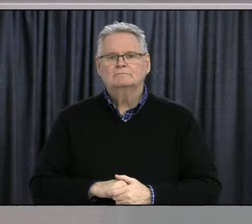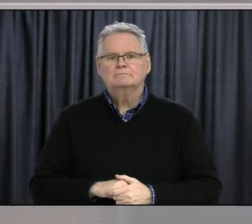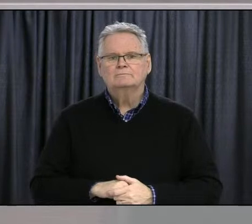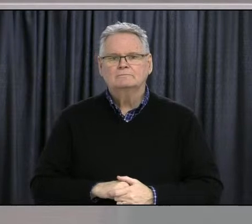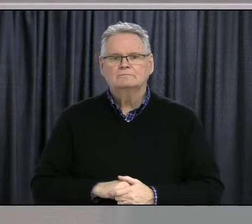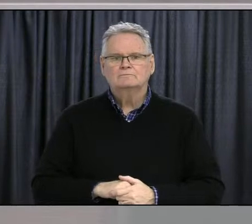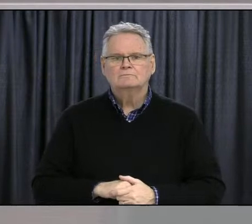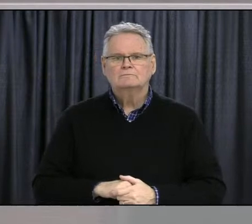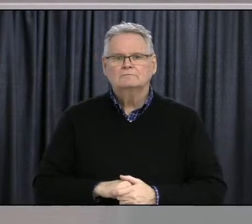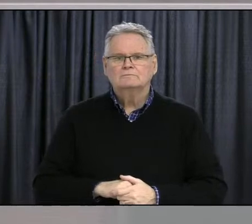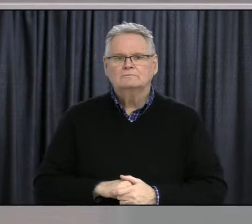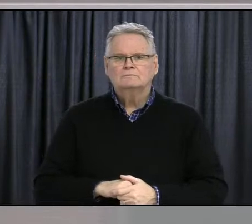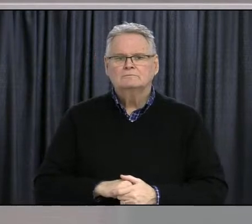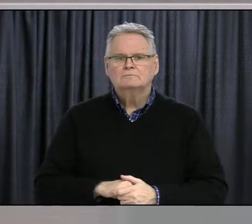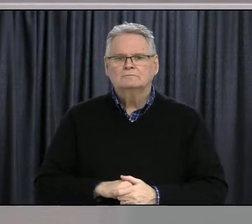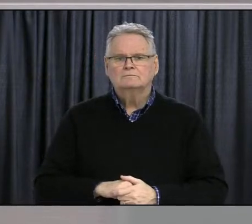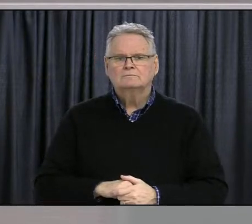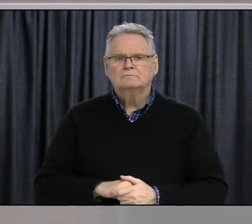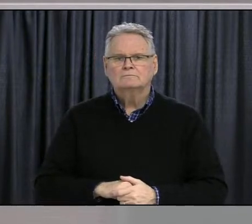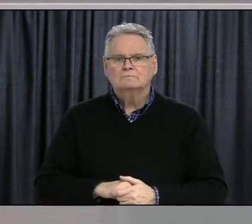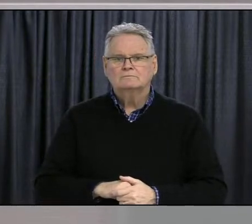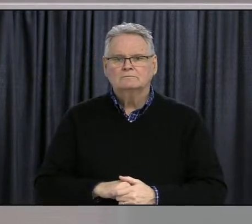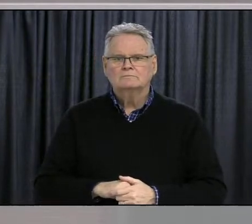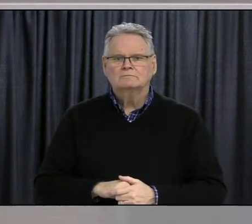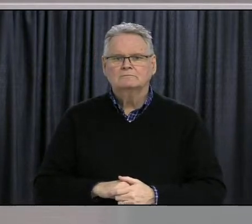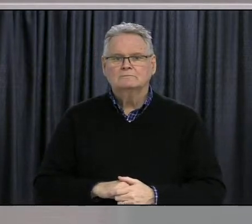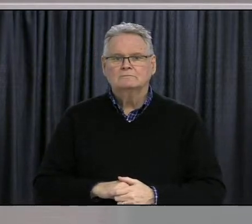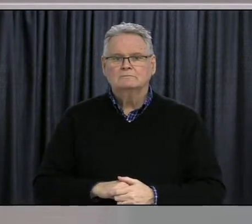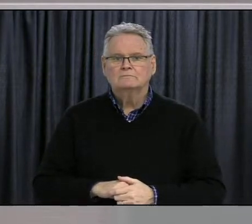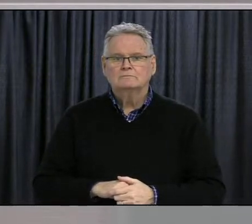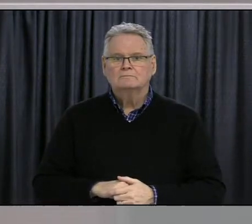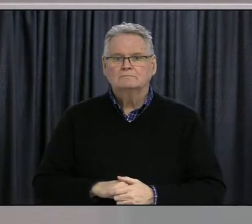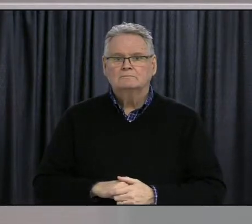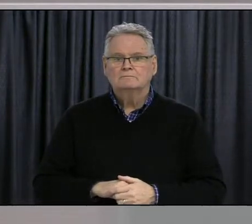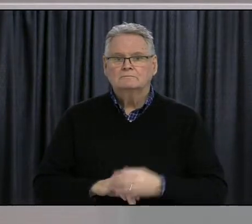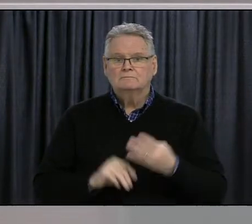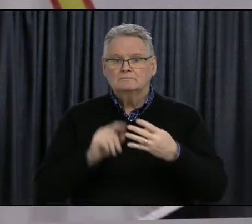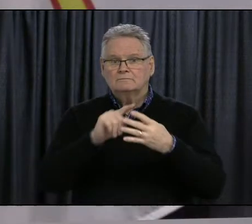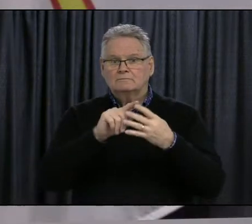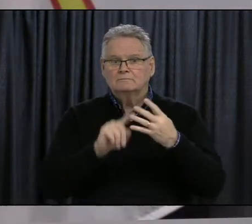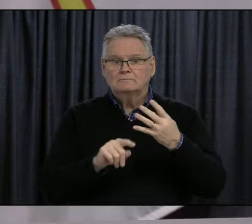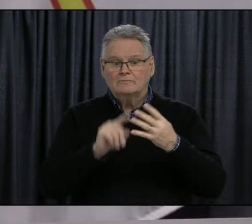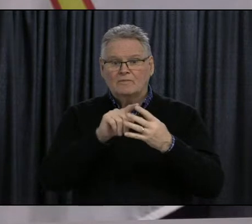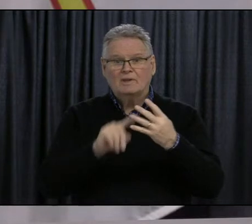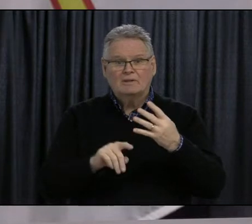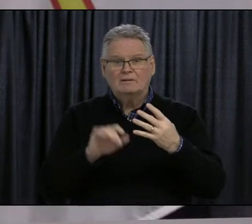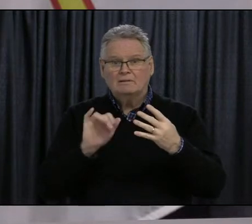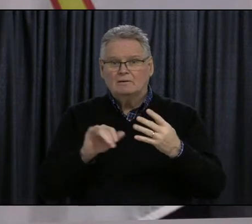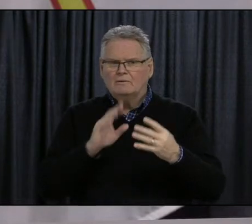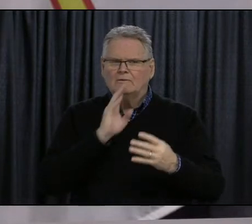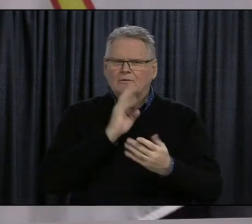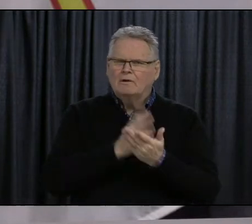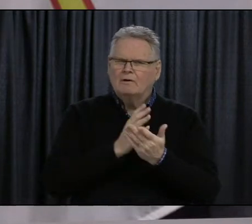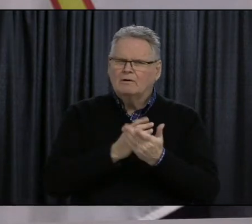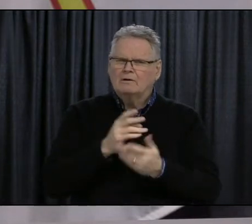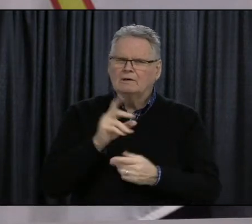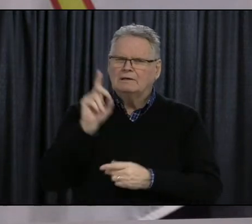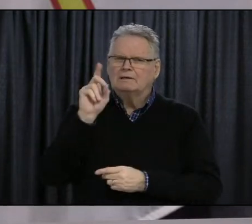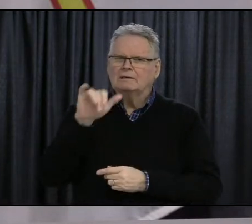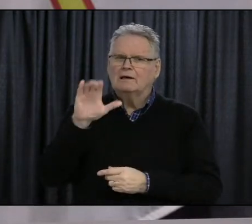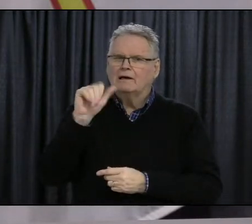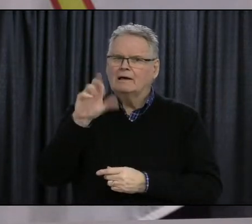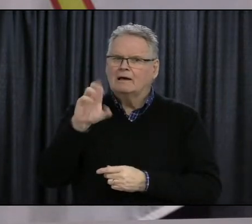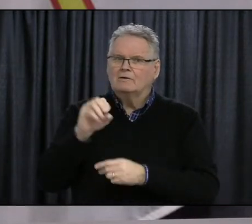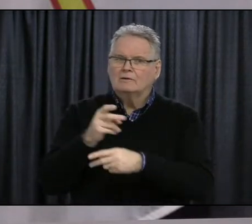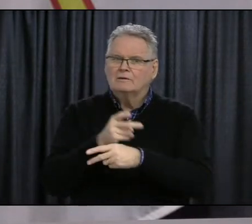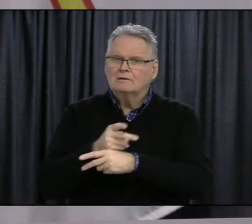announced, or is this someone else who you suspect but hasn't tested positive? Yeah, the 4 that have been announced have been confirmed with